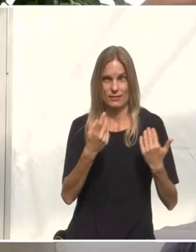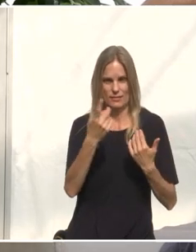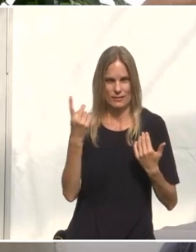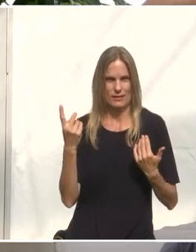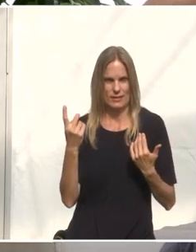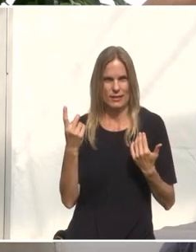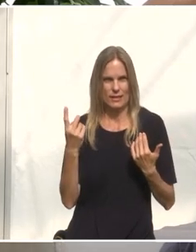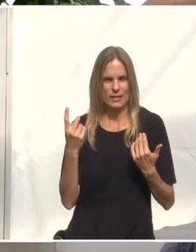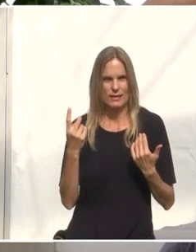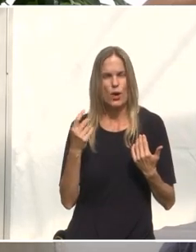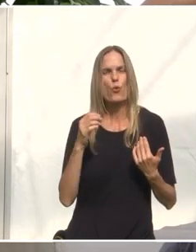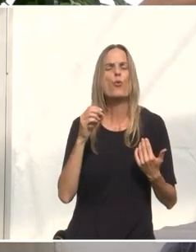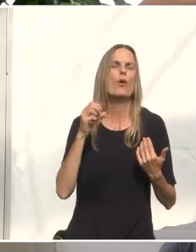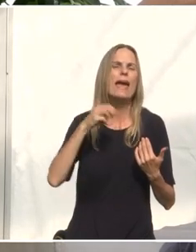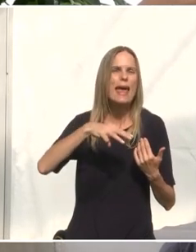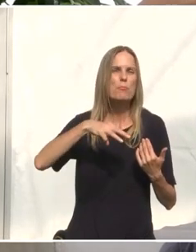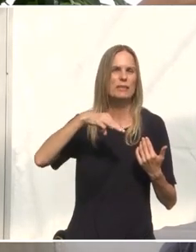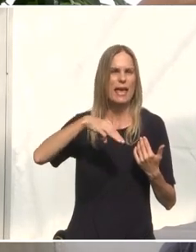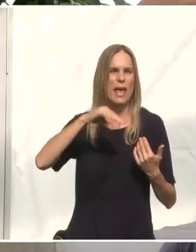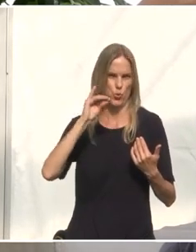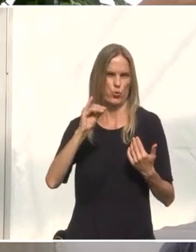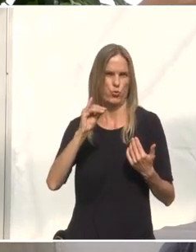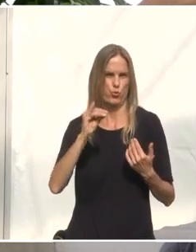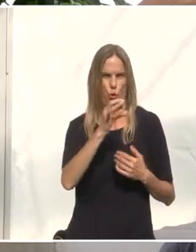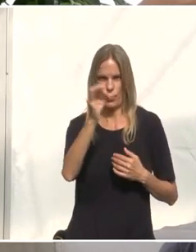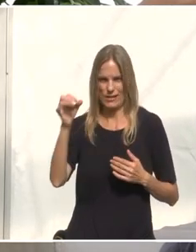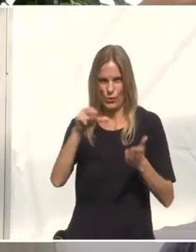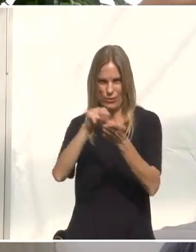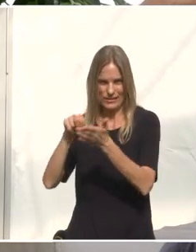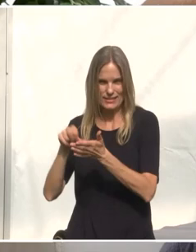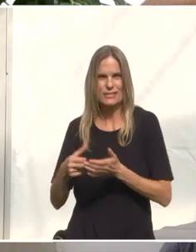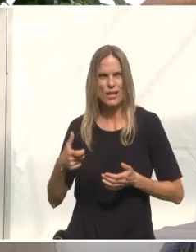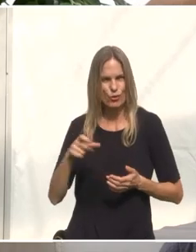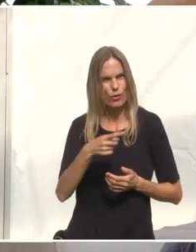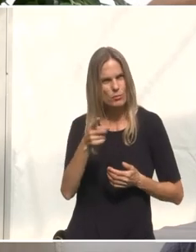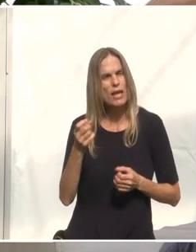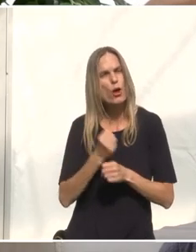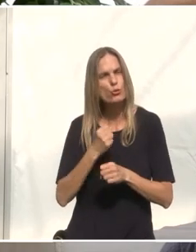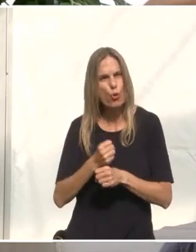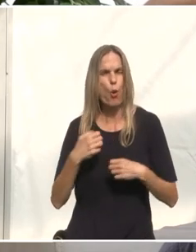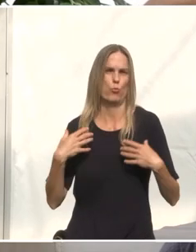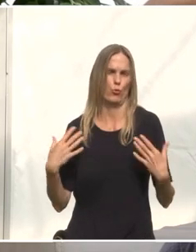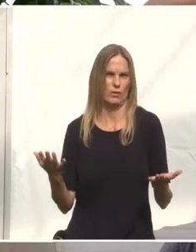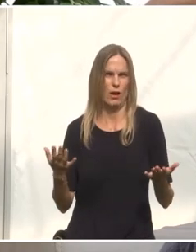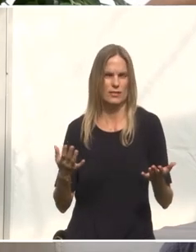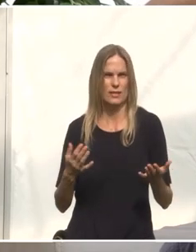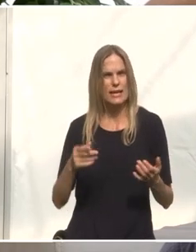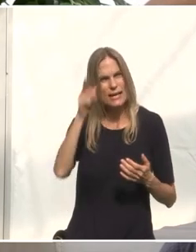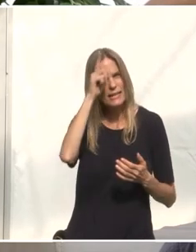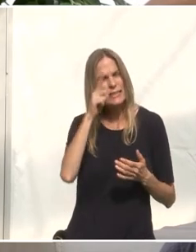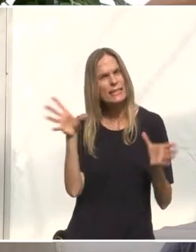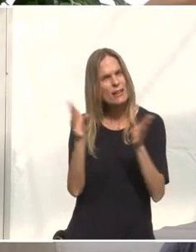non-governmental organizations, NGOs mostly. So how do you work? How do you collaborate with the state? Because